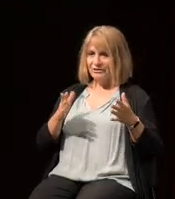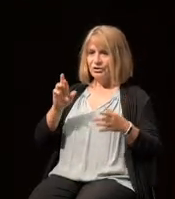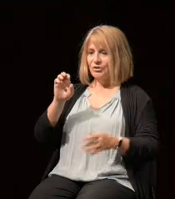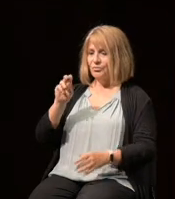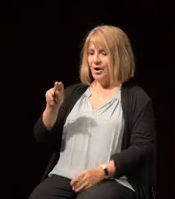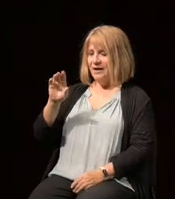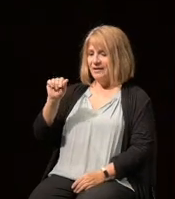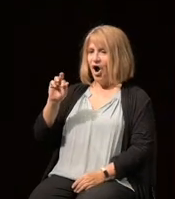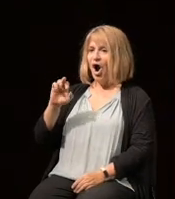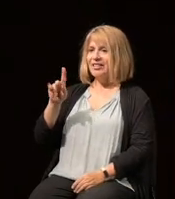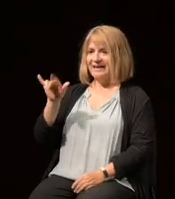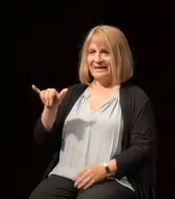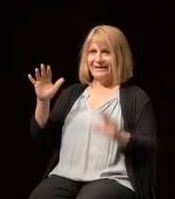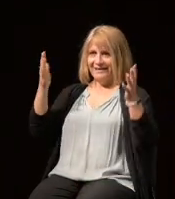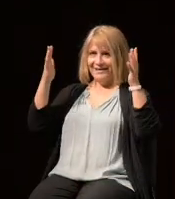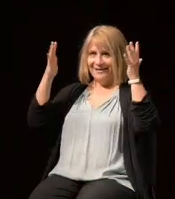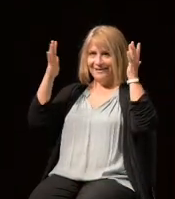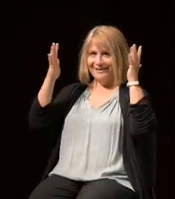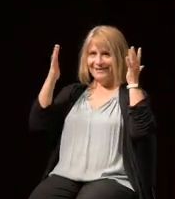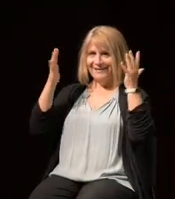Carley.